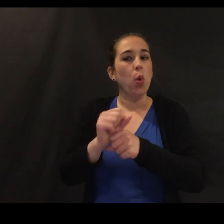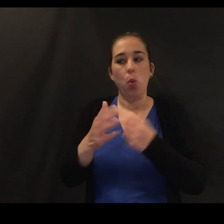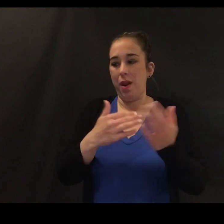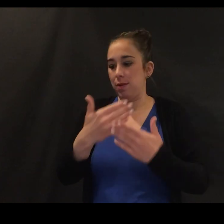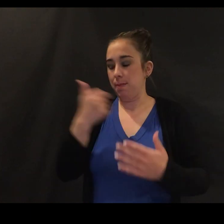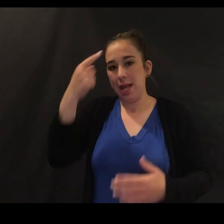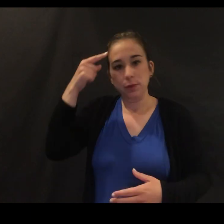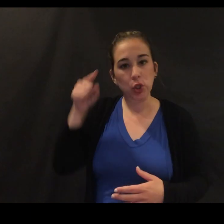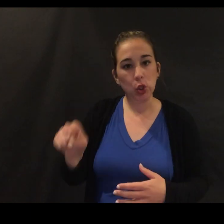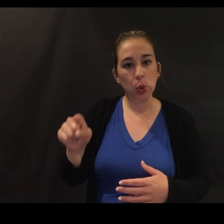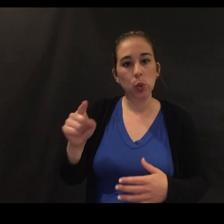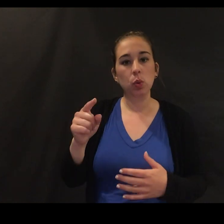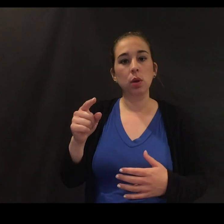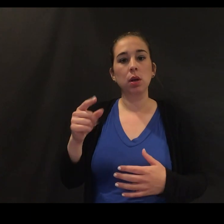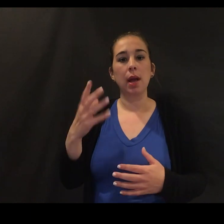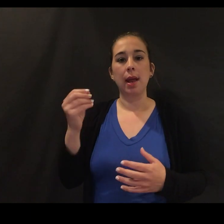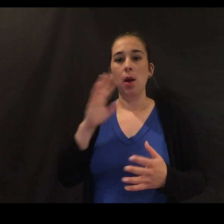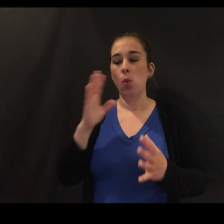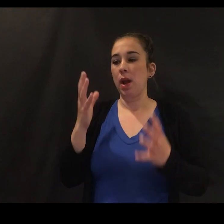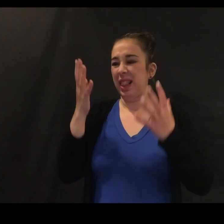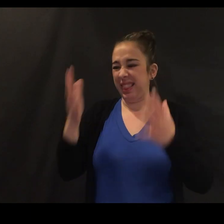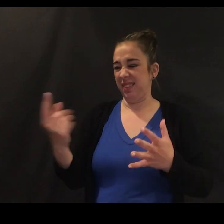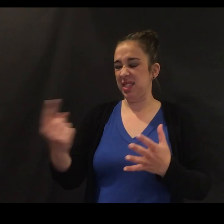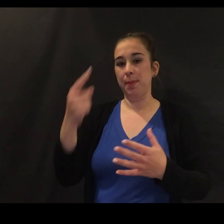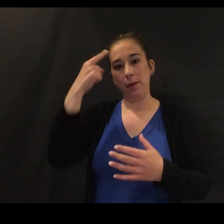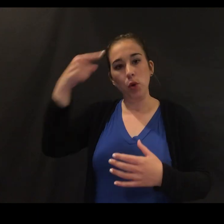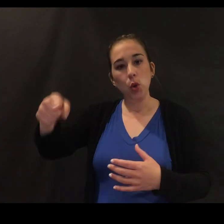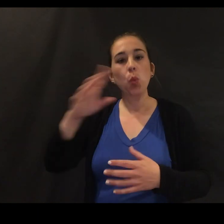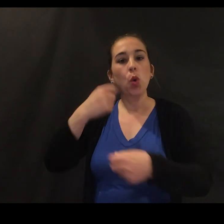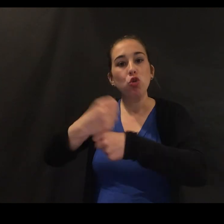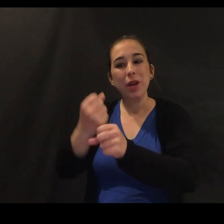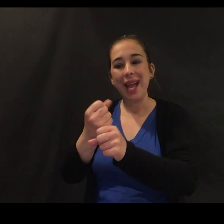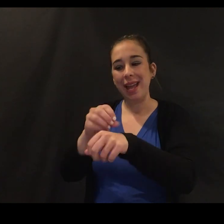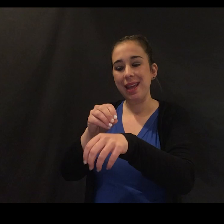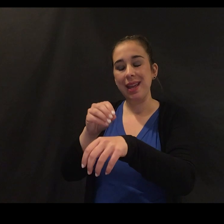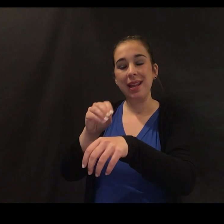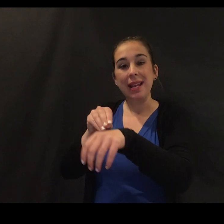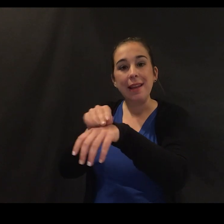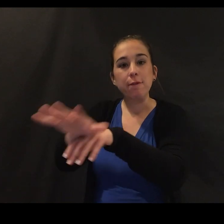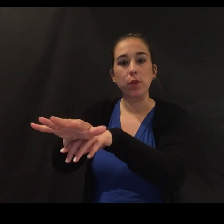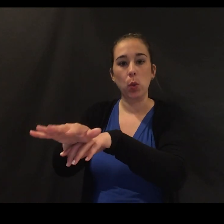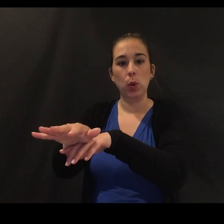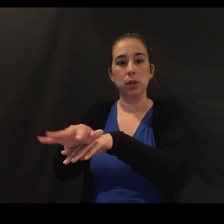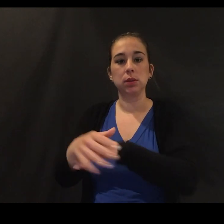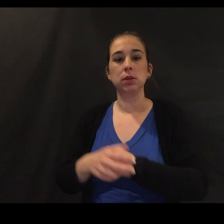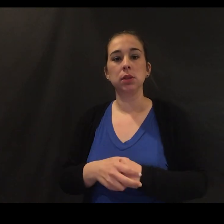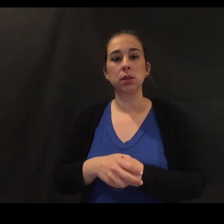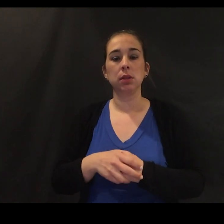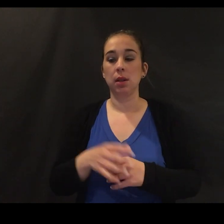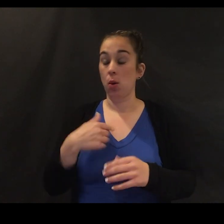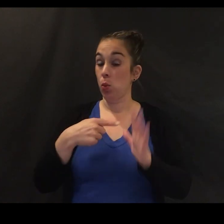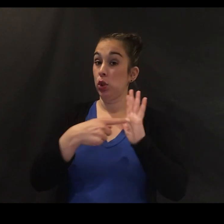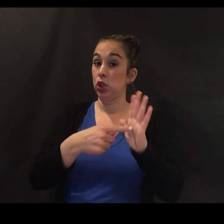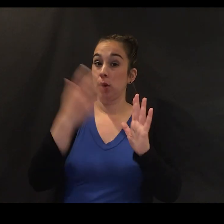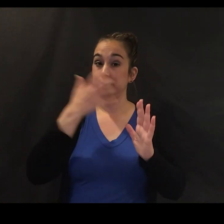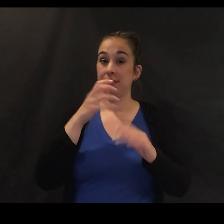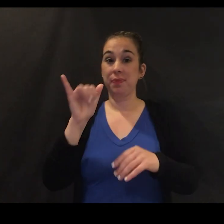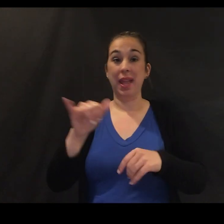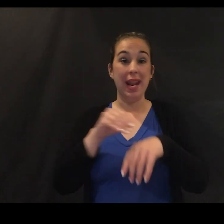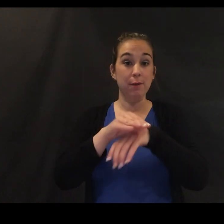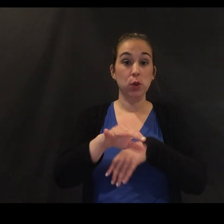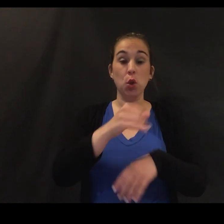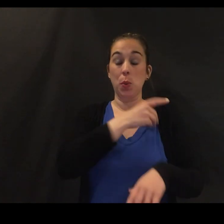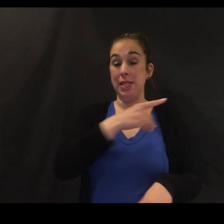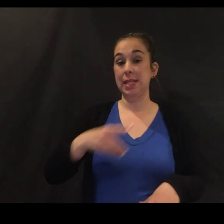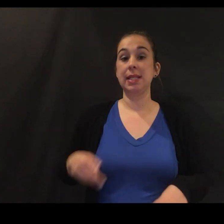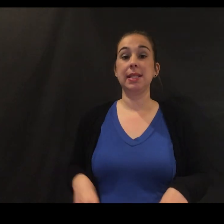to leave something in you that will create an influence. And by the way, I'll show you how strong that influence is that David did